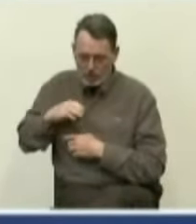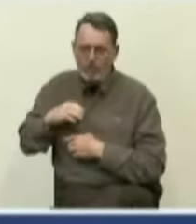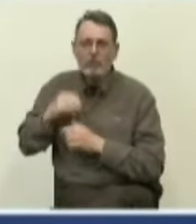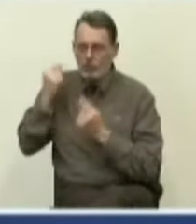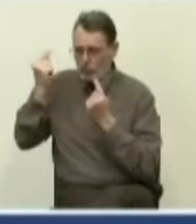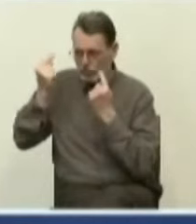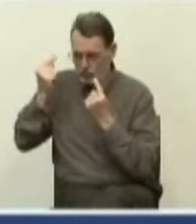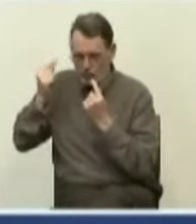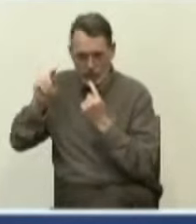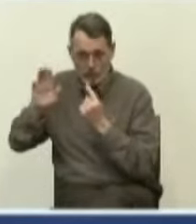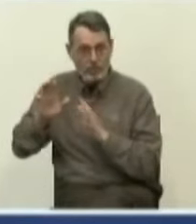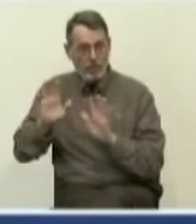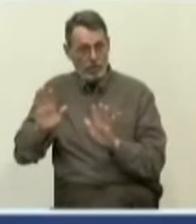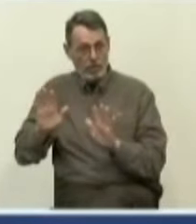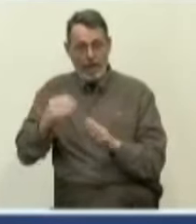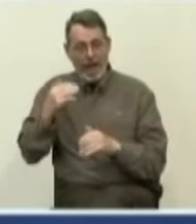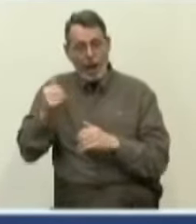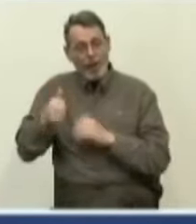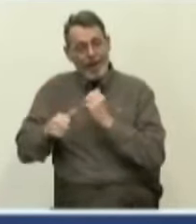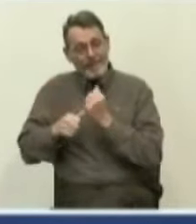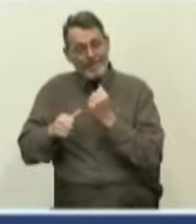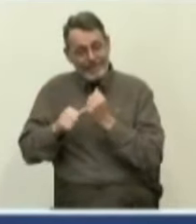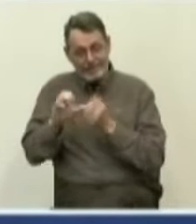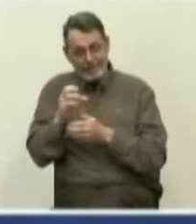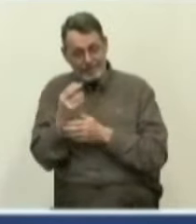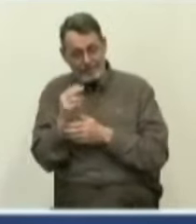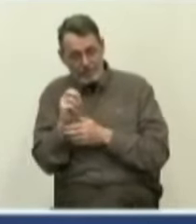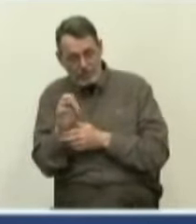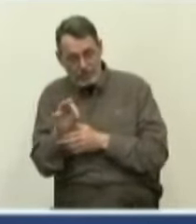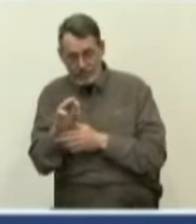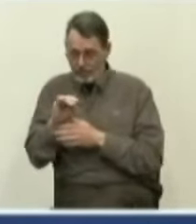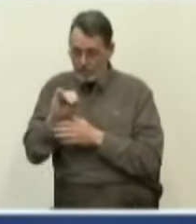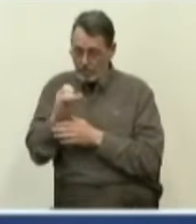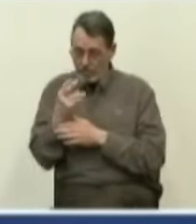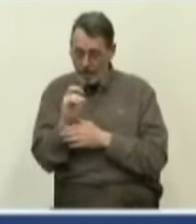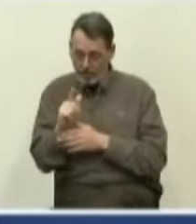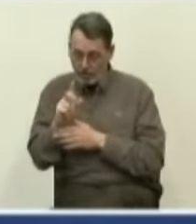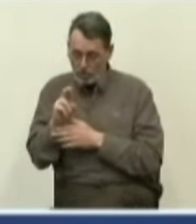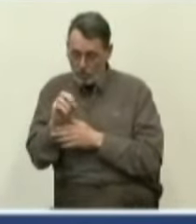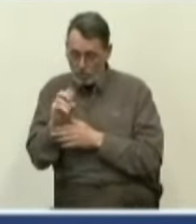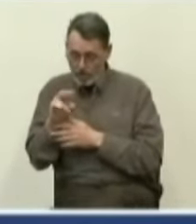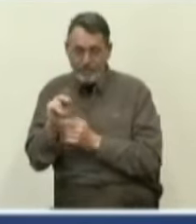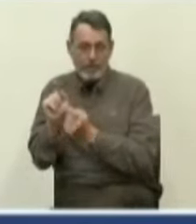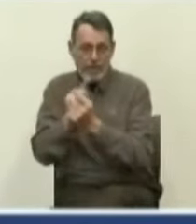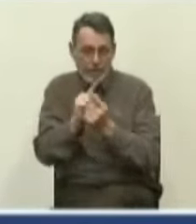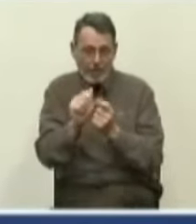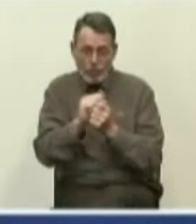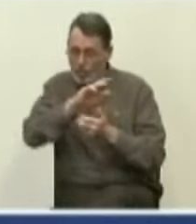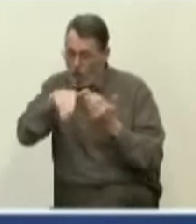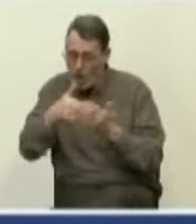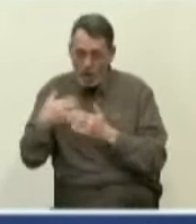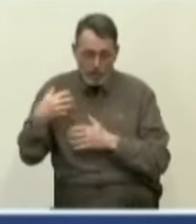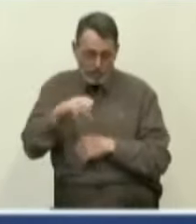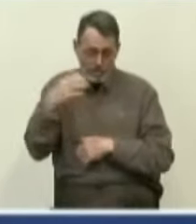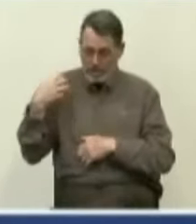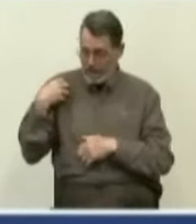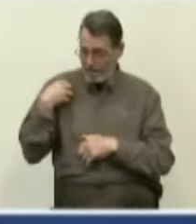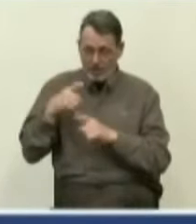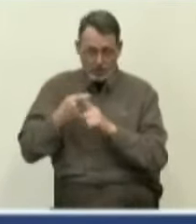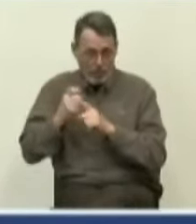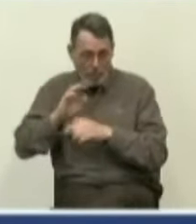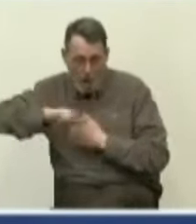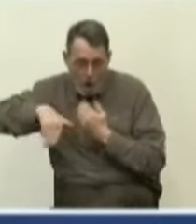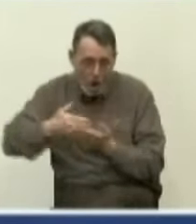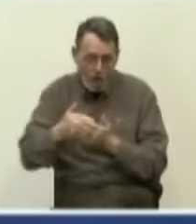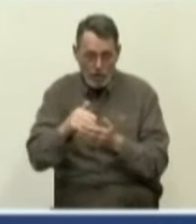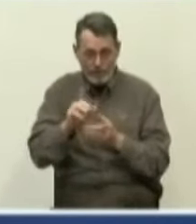note, our assistant chief, Michael Redman, met with all the captains of all 10 district stations and their plainclothes